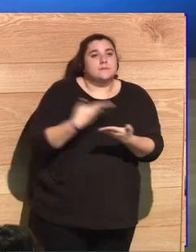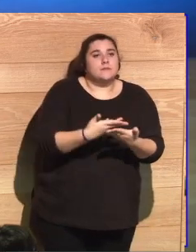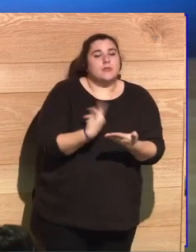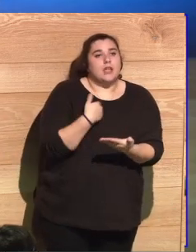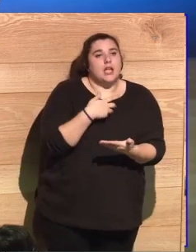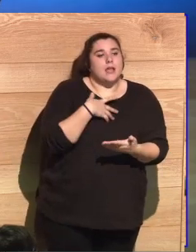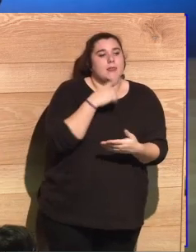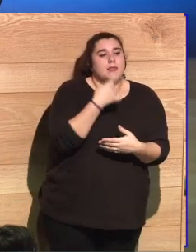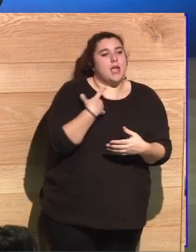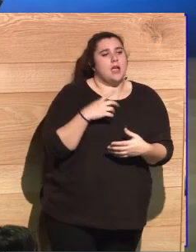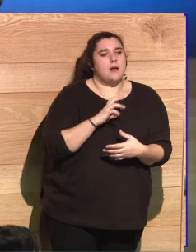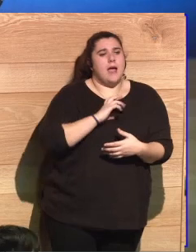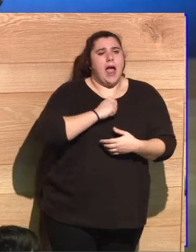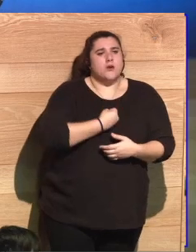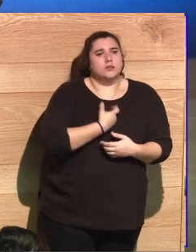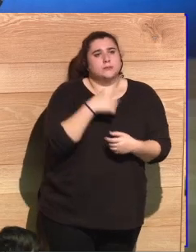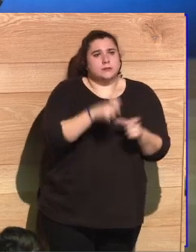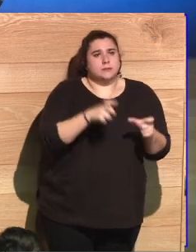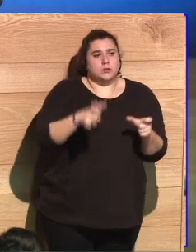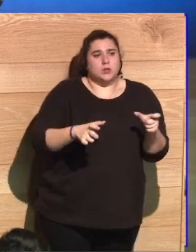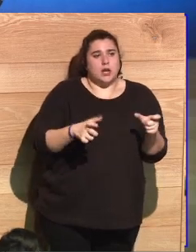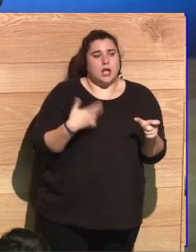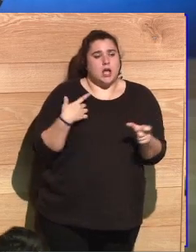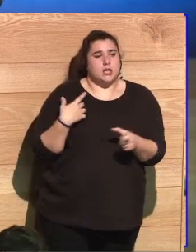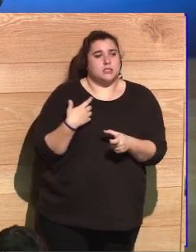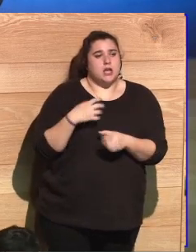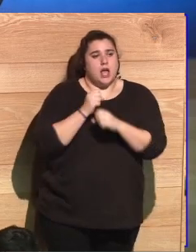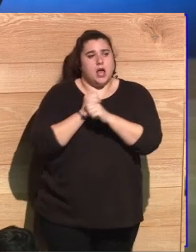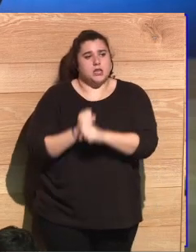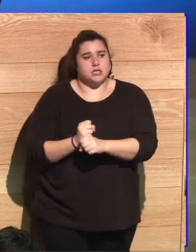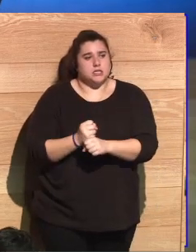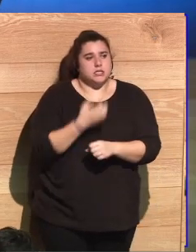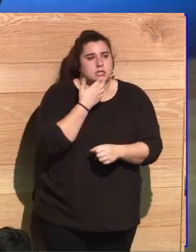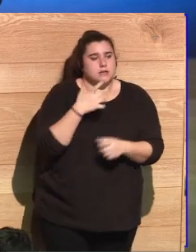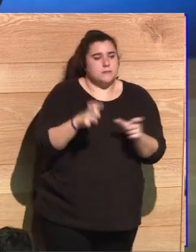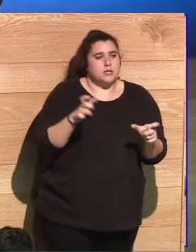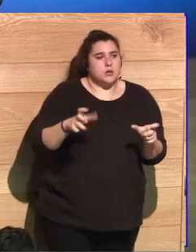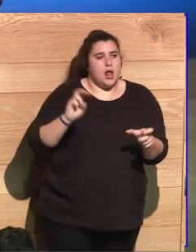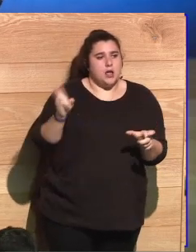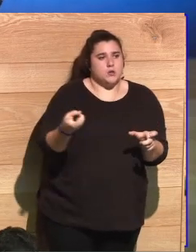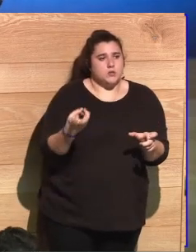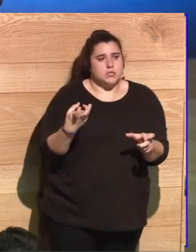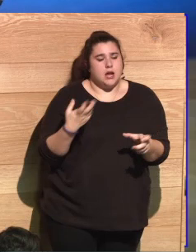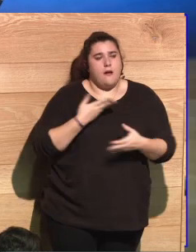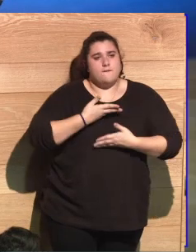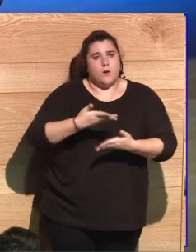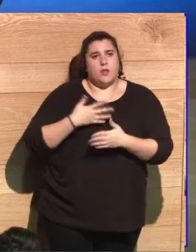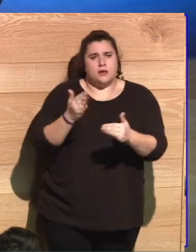about selfishness of the addict. Is it possible to reinvent yourself without the good things of the others?